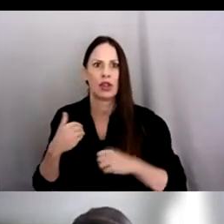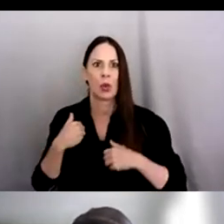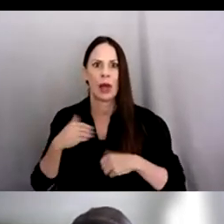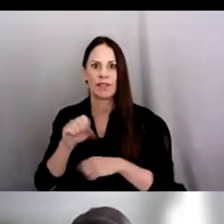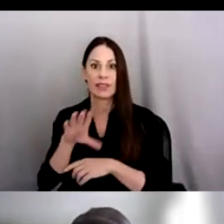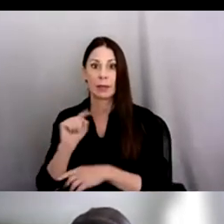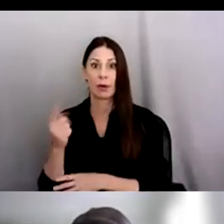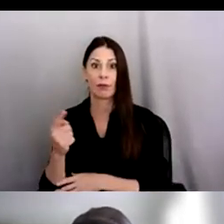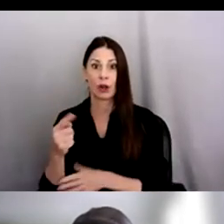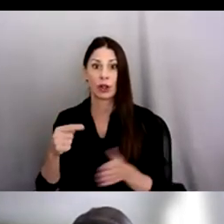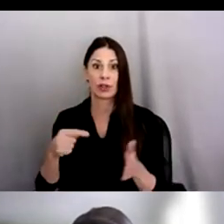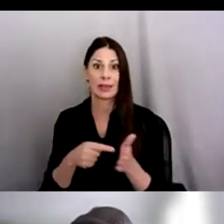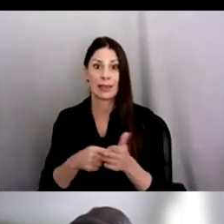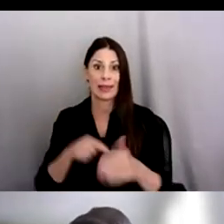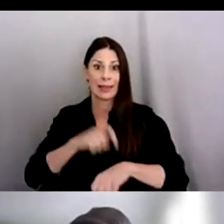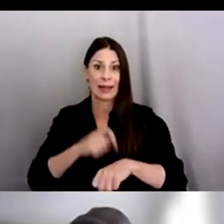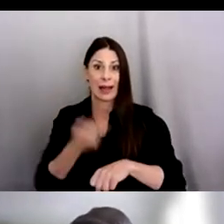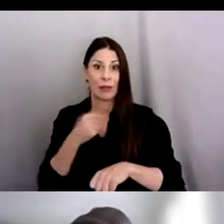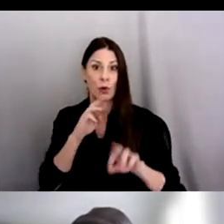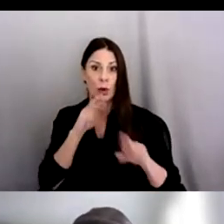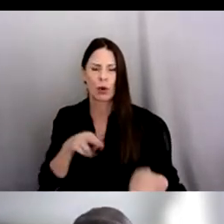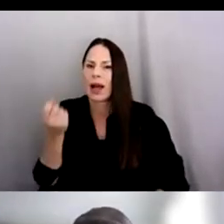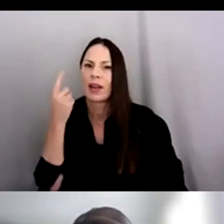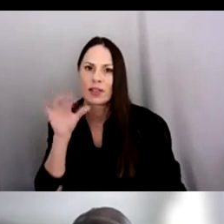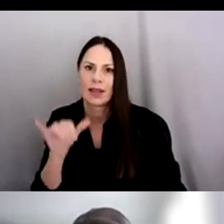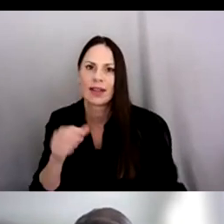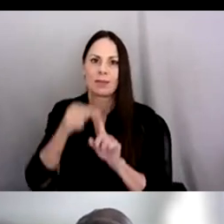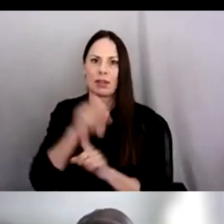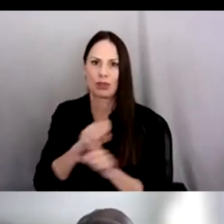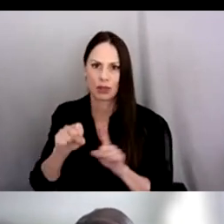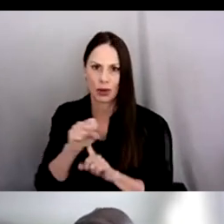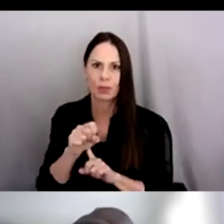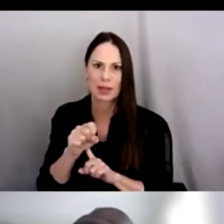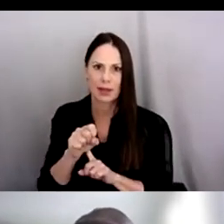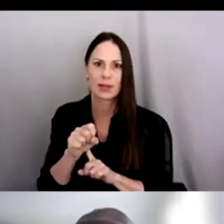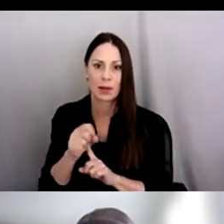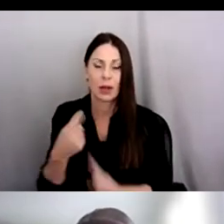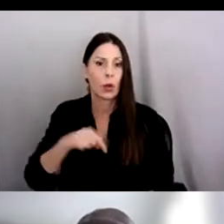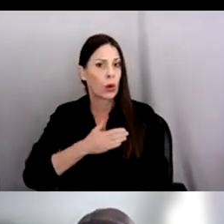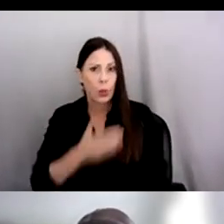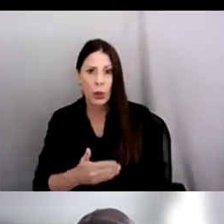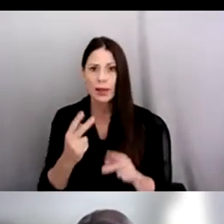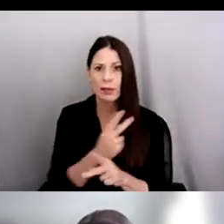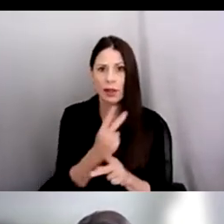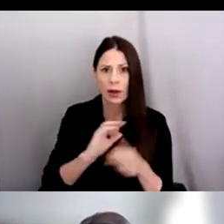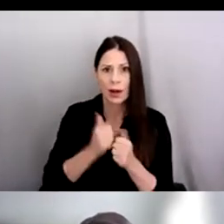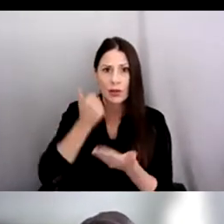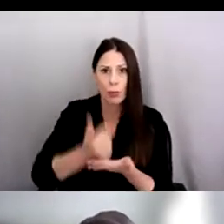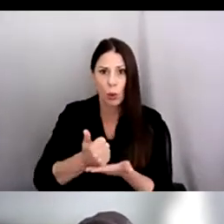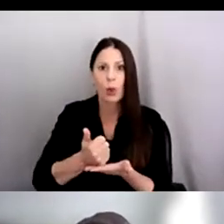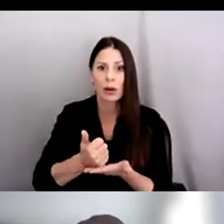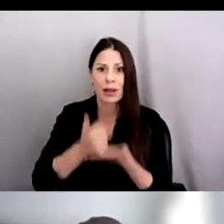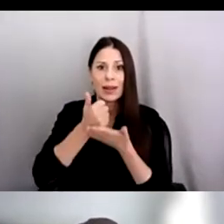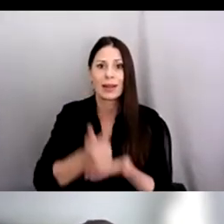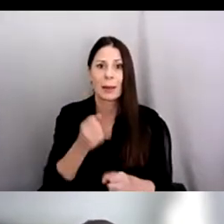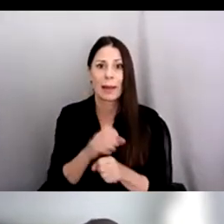a report. So I think we're willing to figure out how to help support and make that happen for